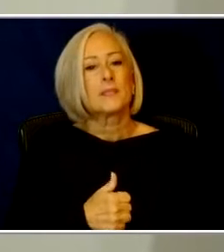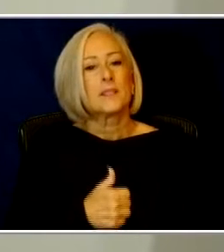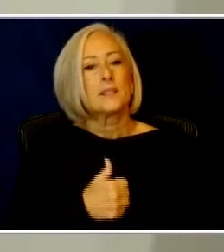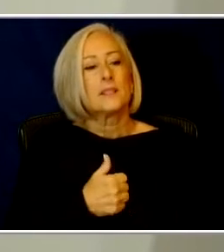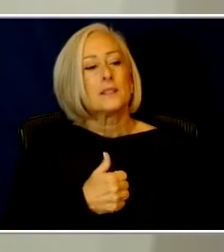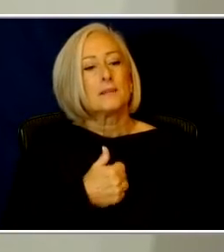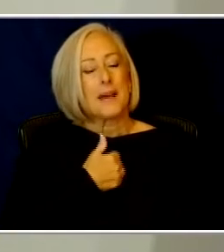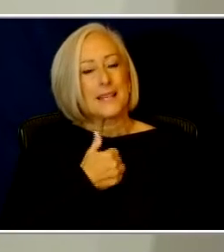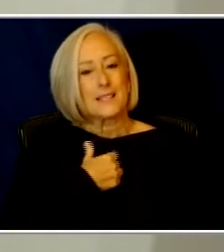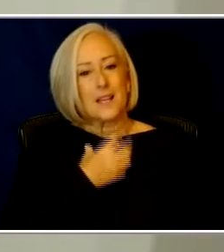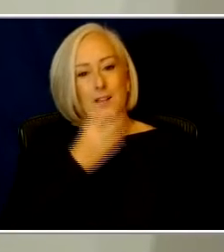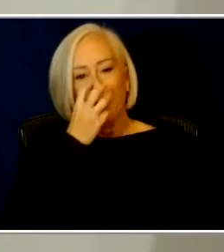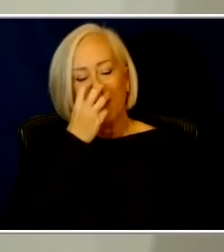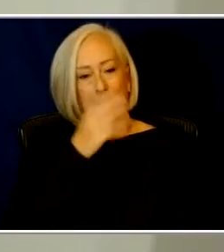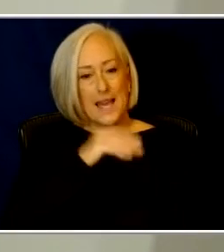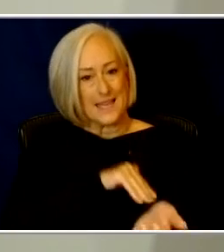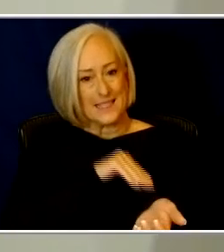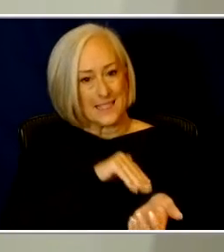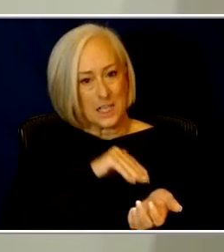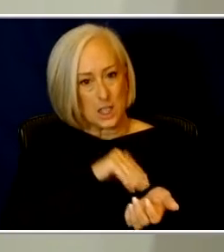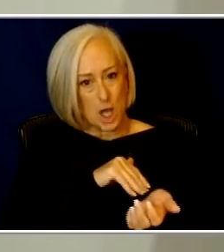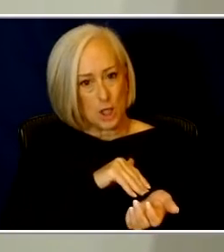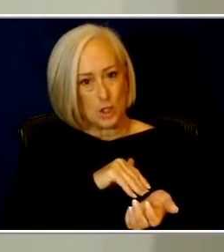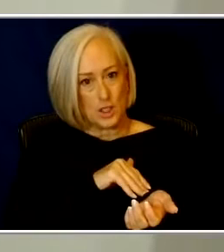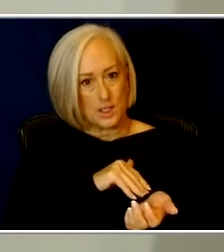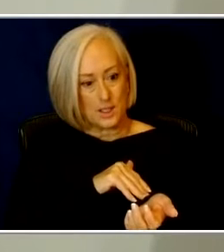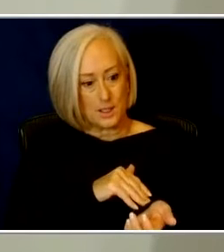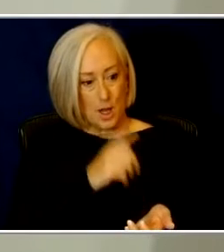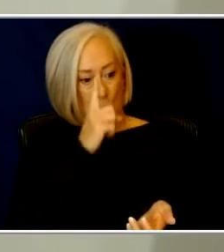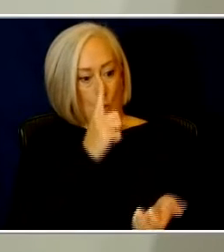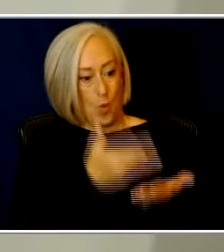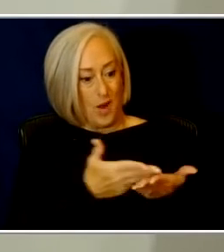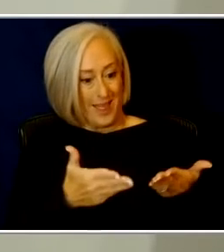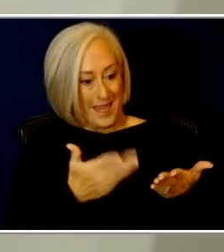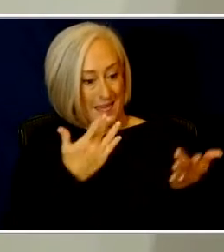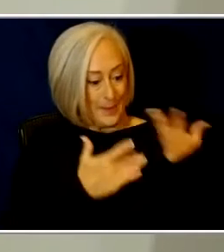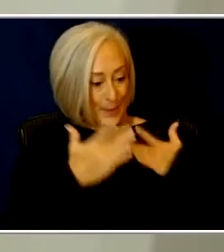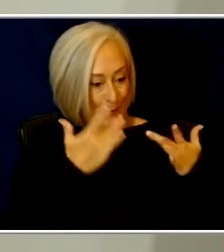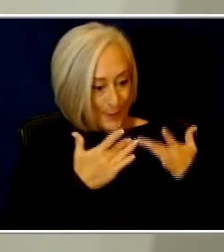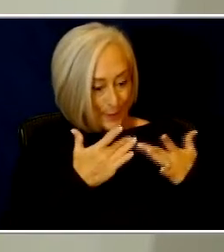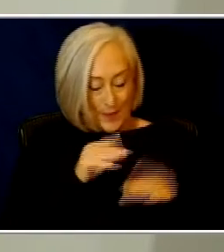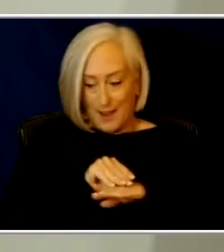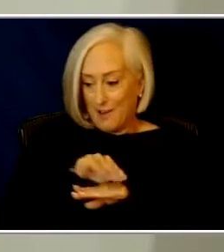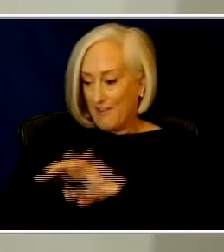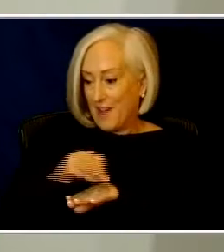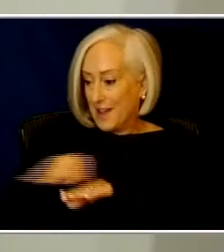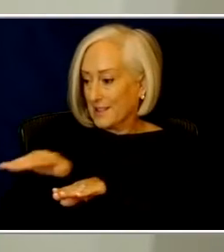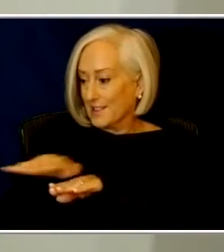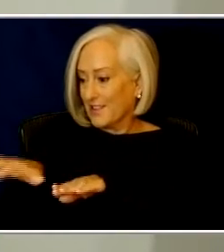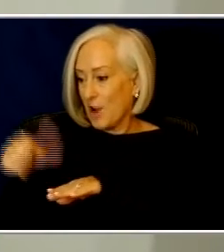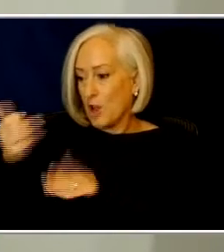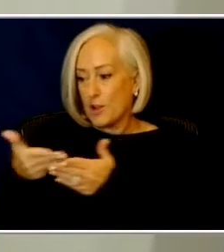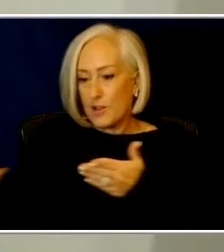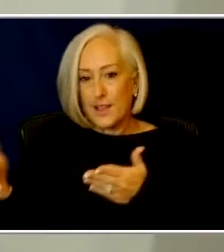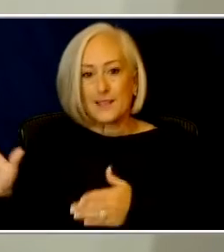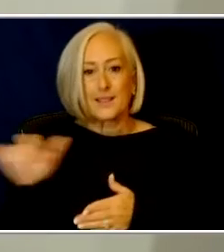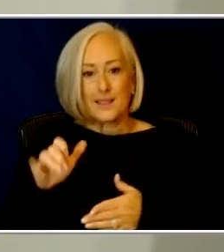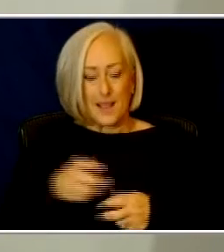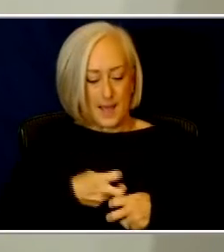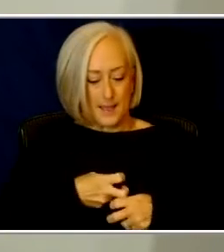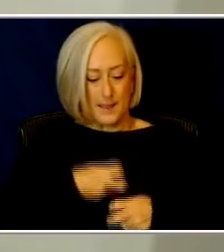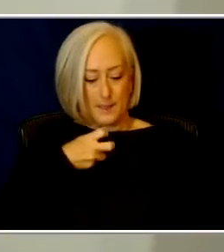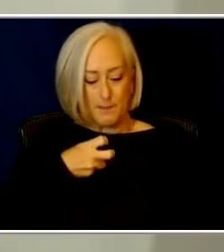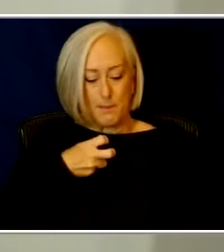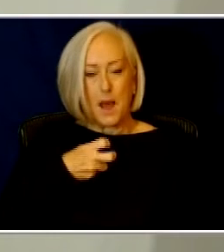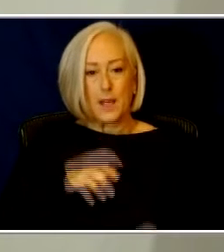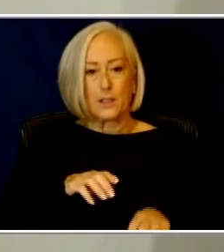how, one shortage in an area will affect other areas like our different spinal trays or epidural